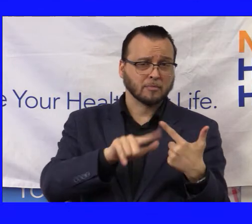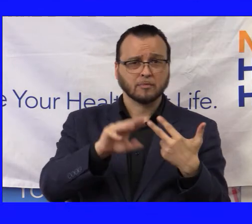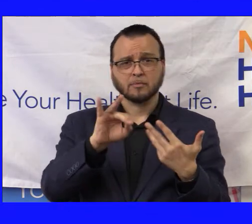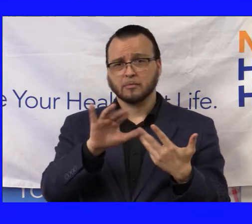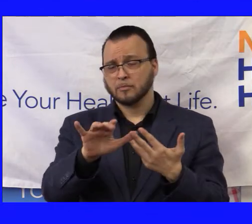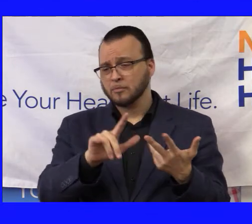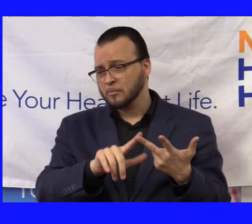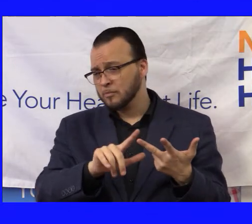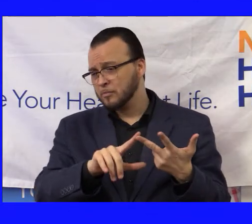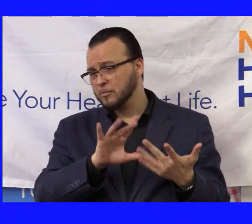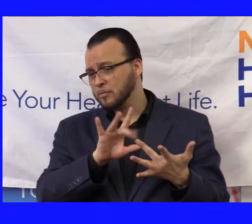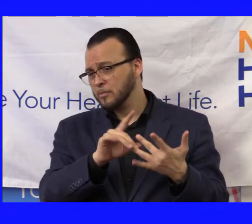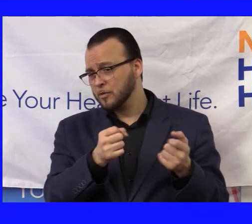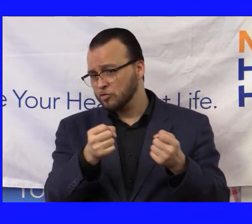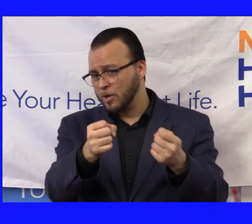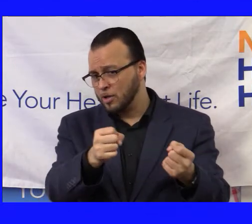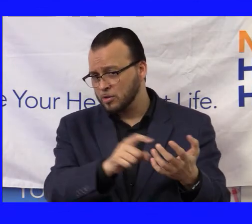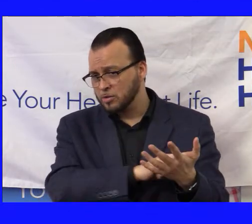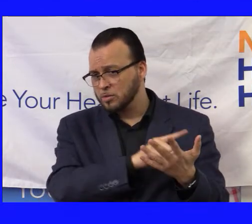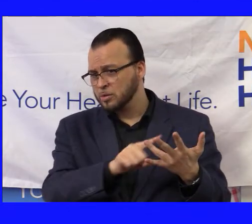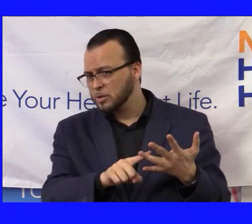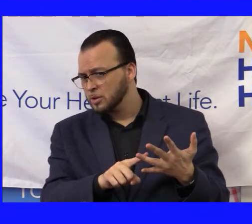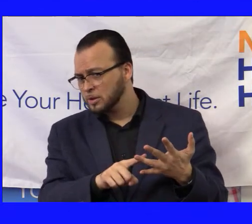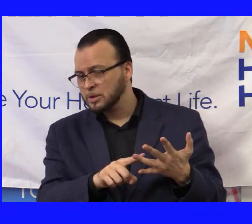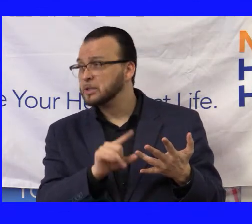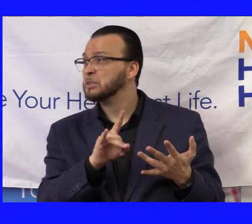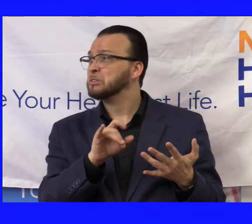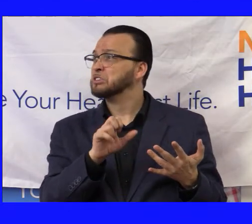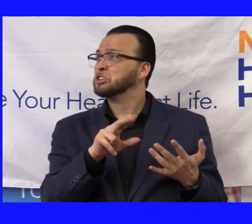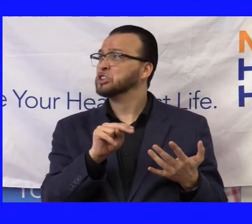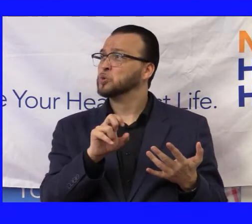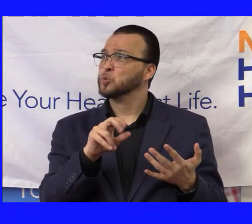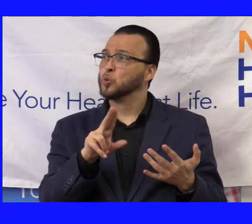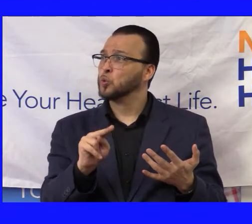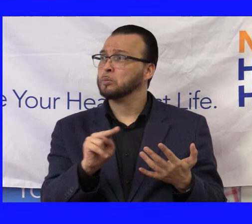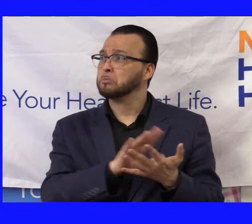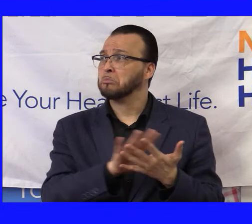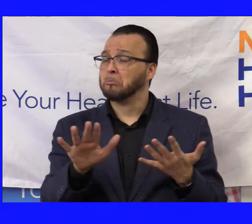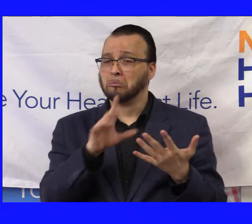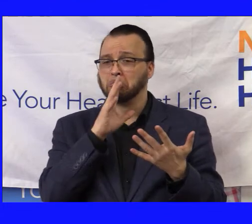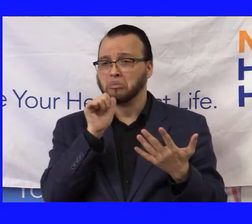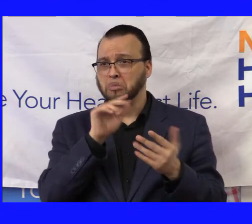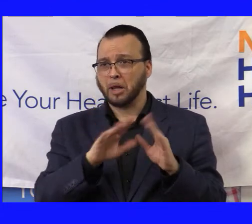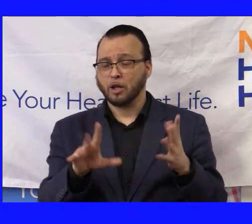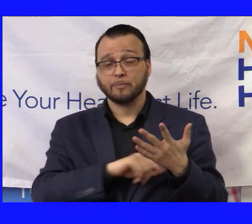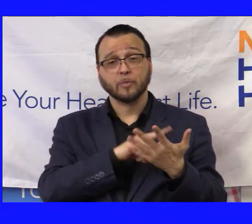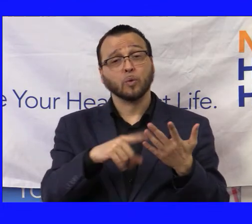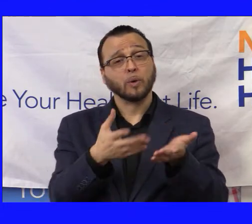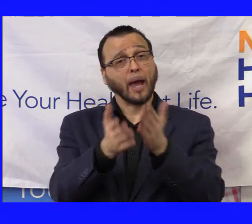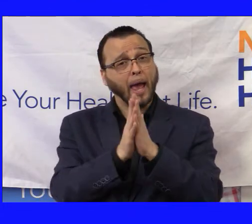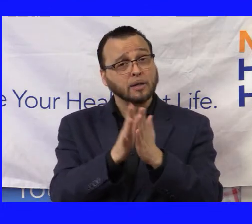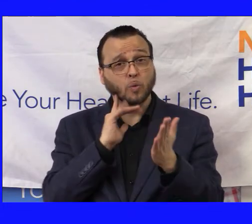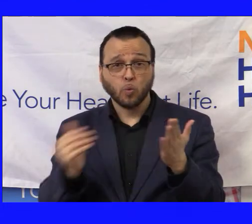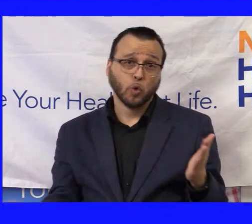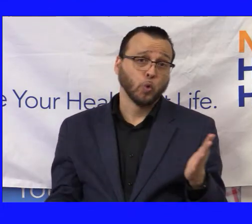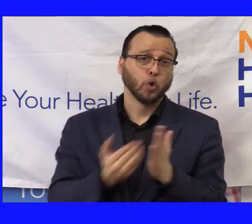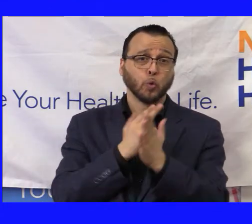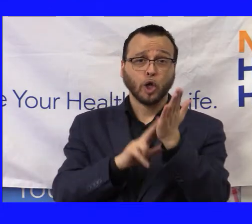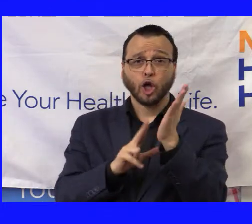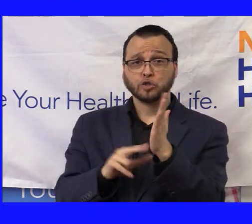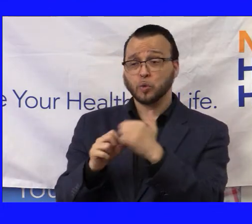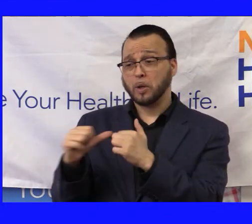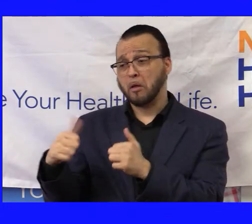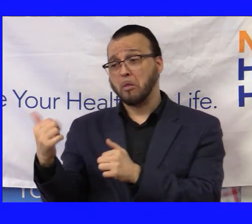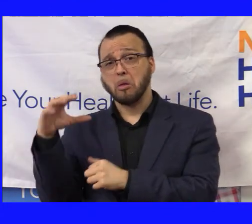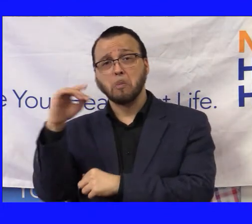Reserve, Connected Strategies, and Danoon. What we're asking for today is not to enter into any new contracts with other firms, but rather to